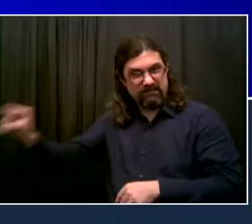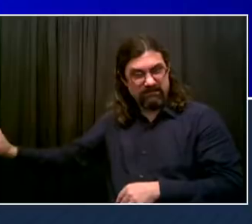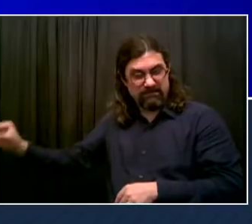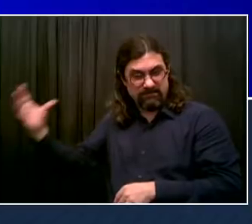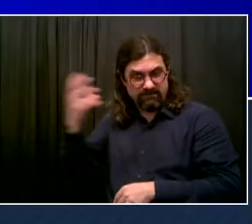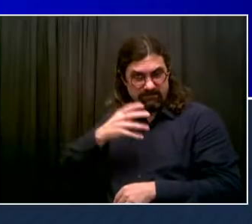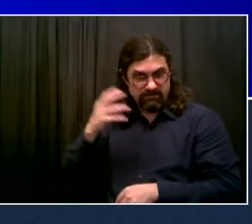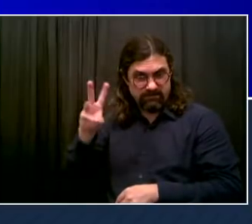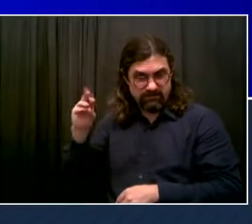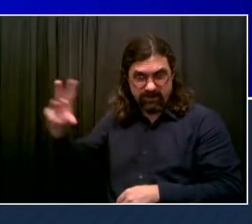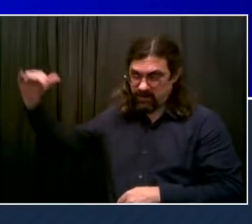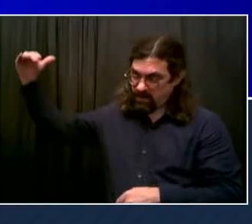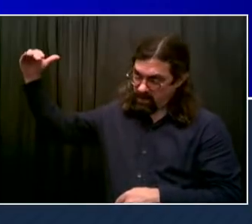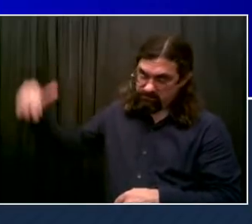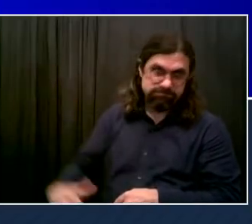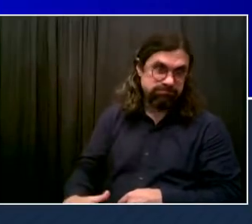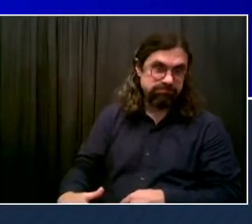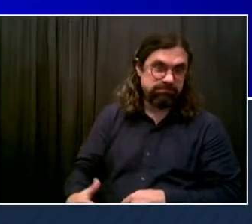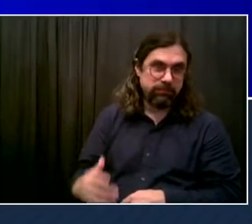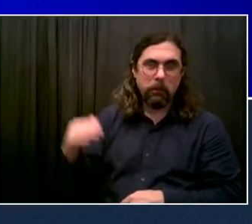level,